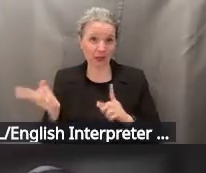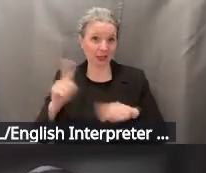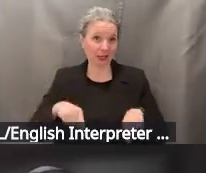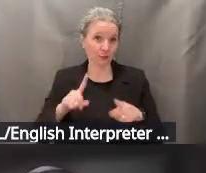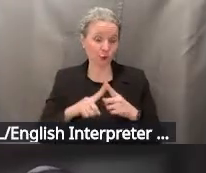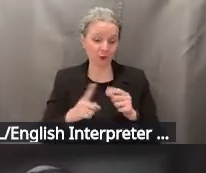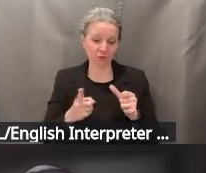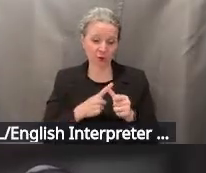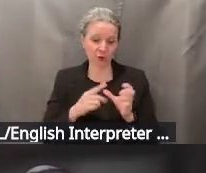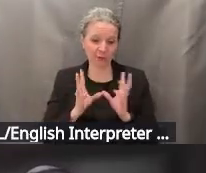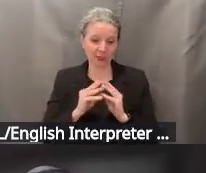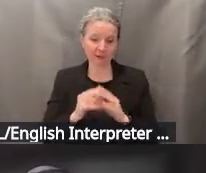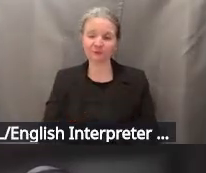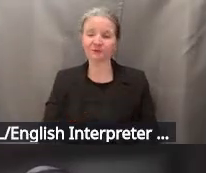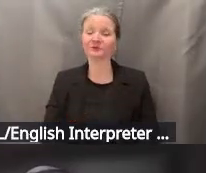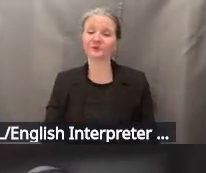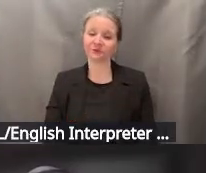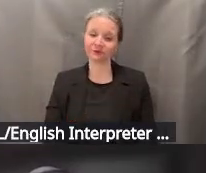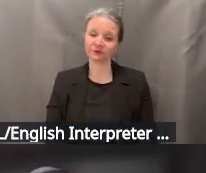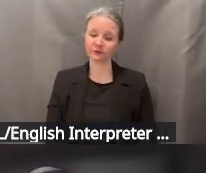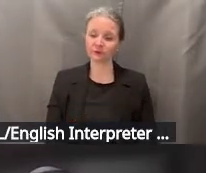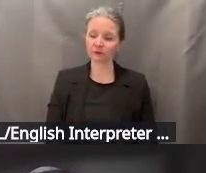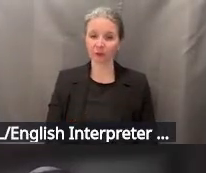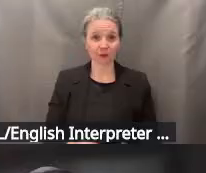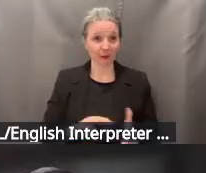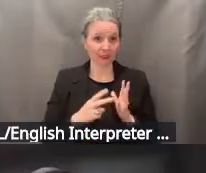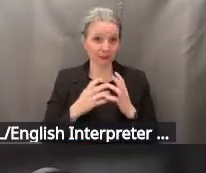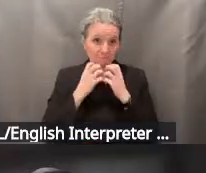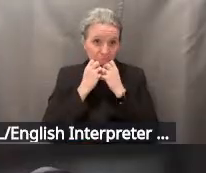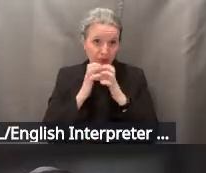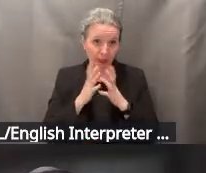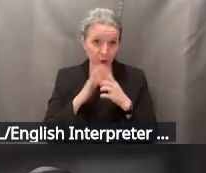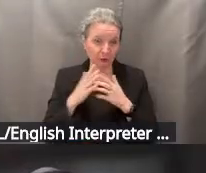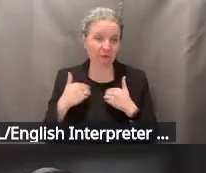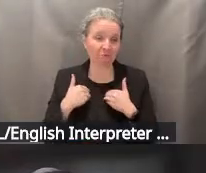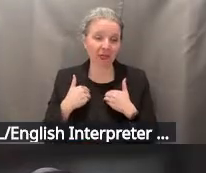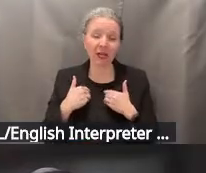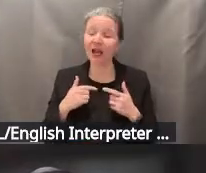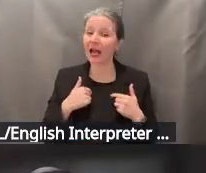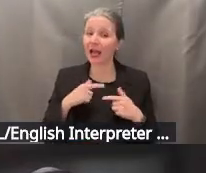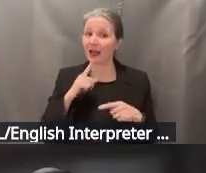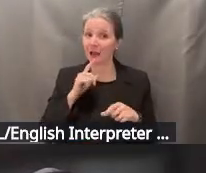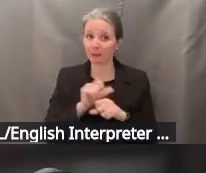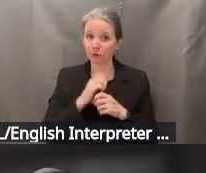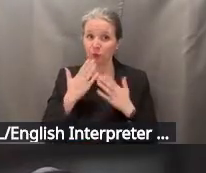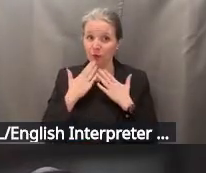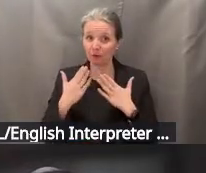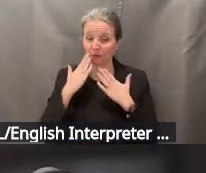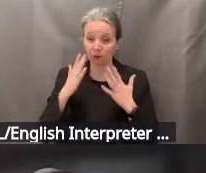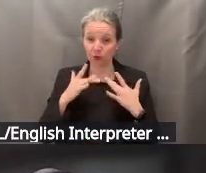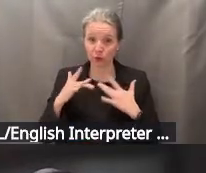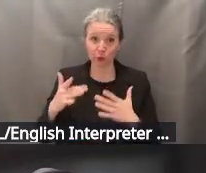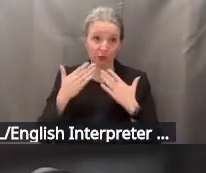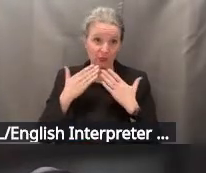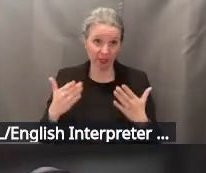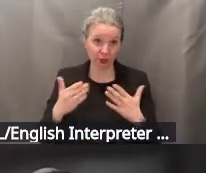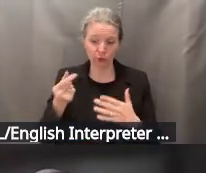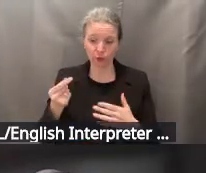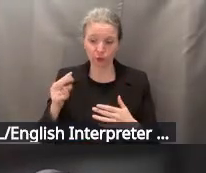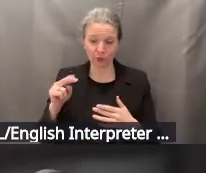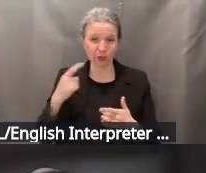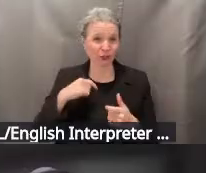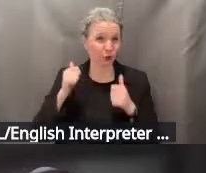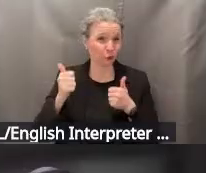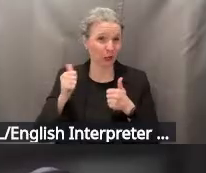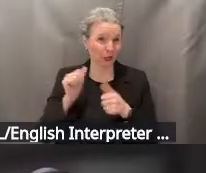meeting. So that means a lot to me. I absolutely am grateful for the tour. Thank you so much, Greg. I think you did a